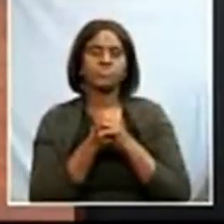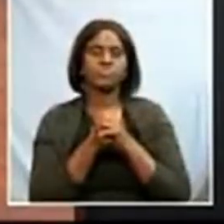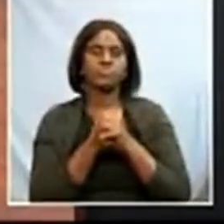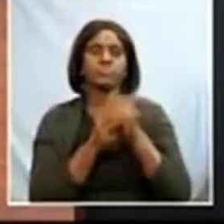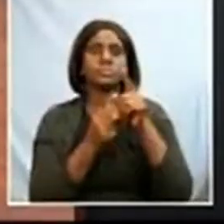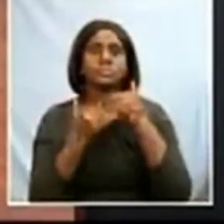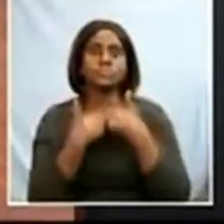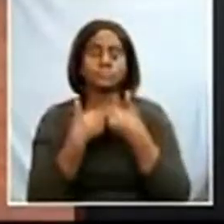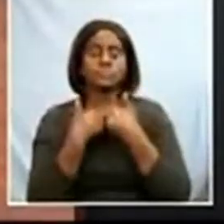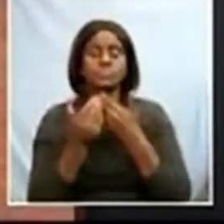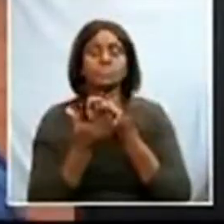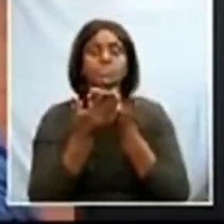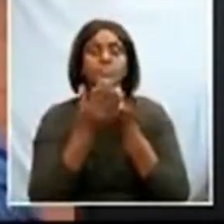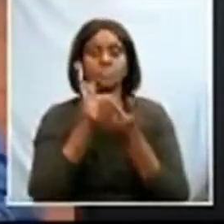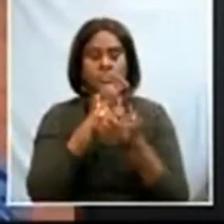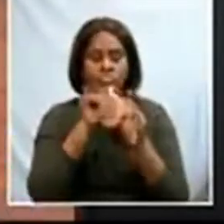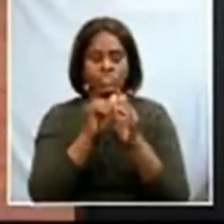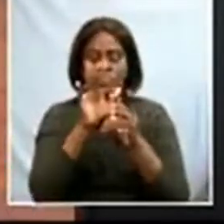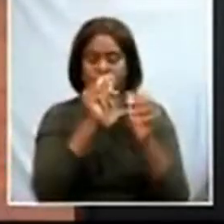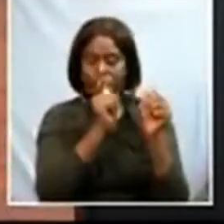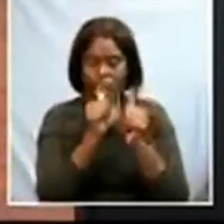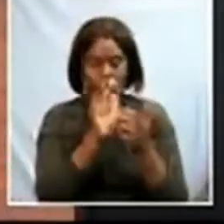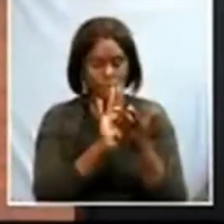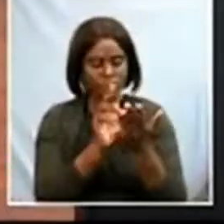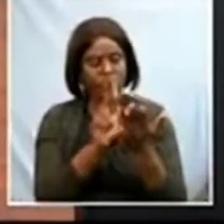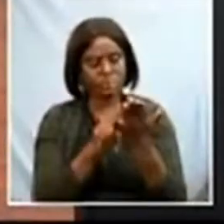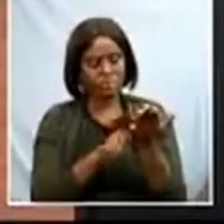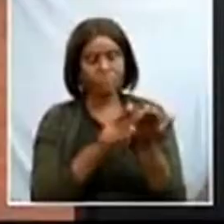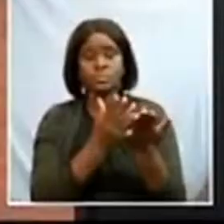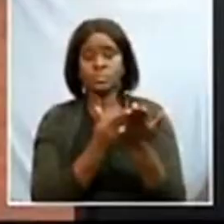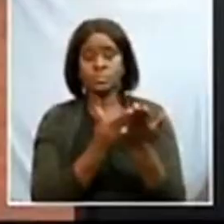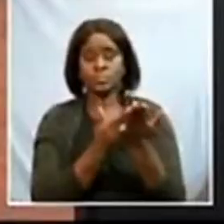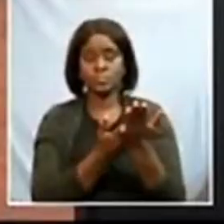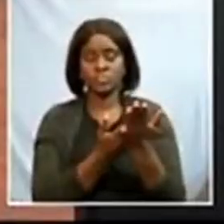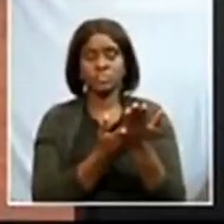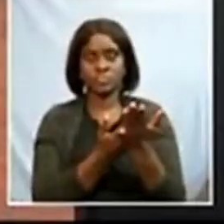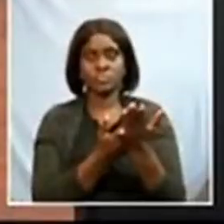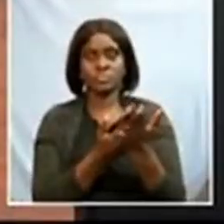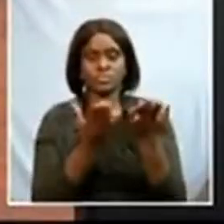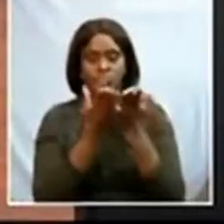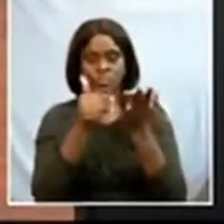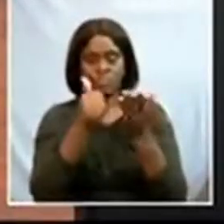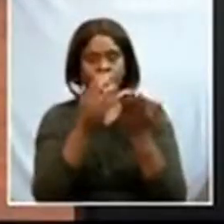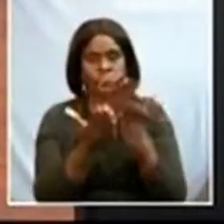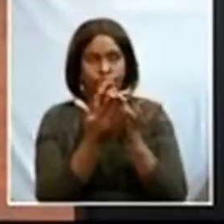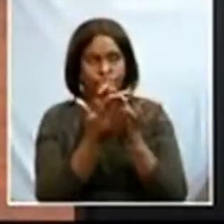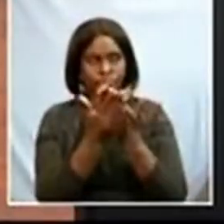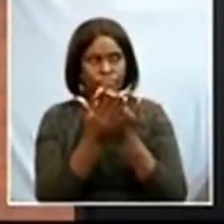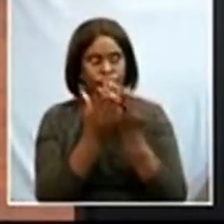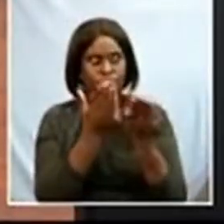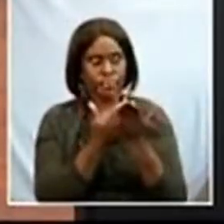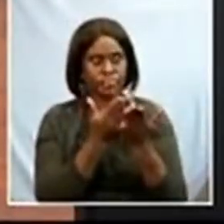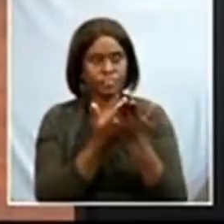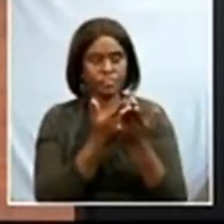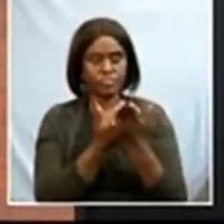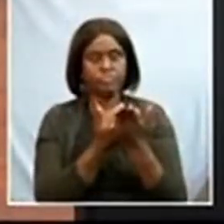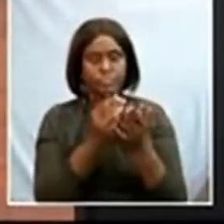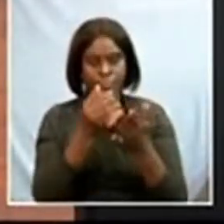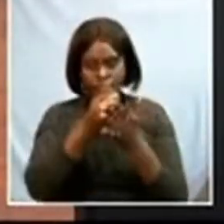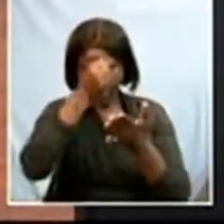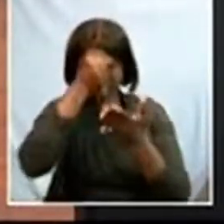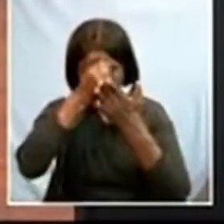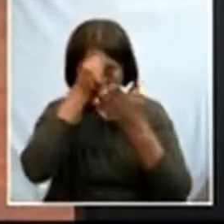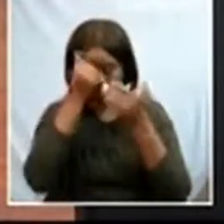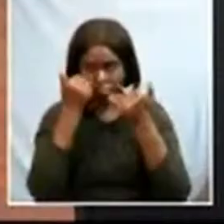you have submitted in your action taken report where you are suggesting that the